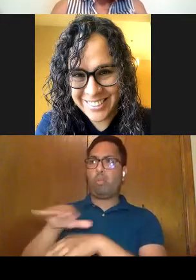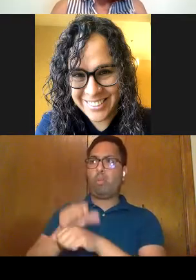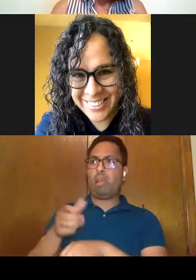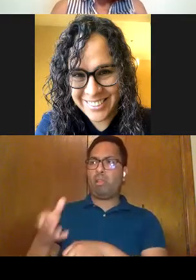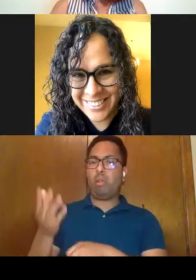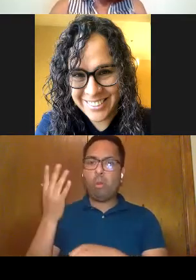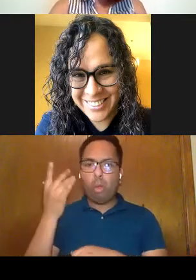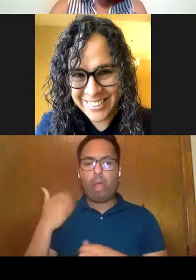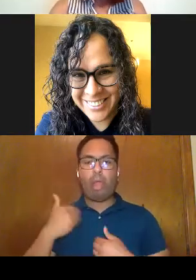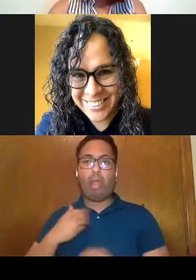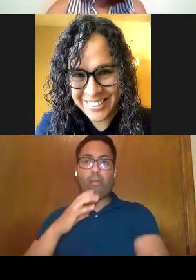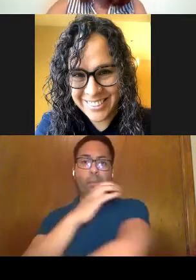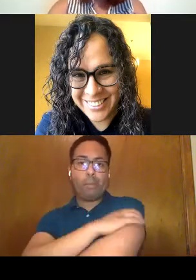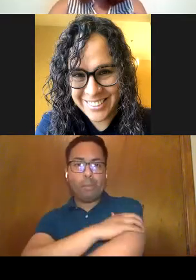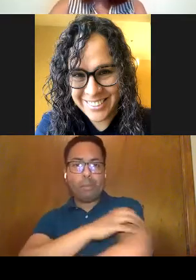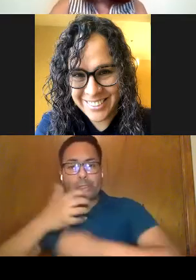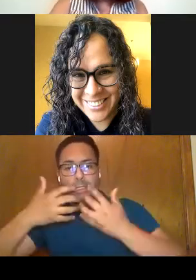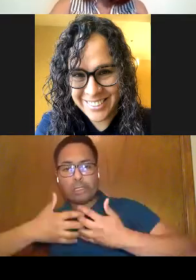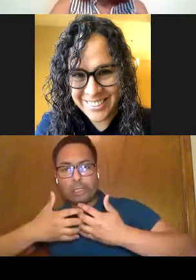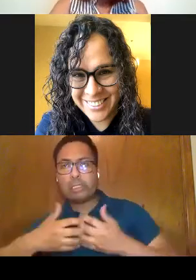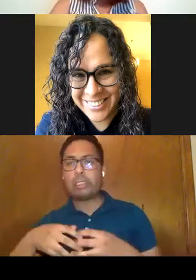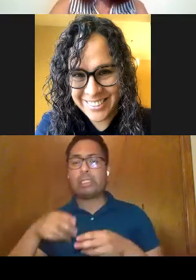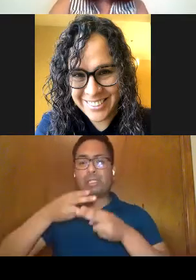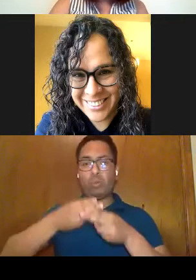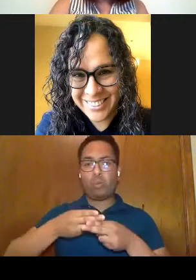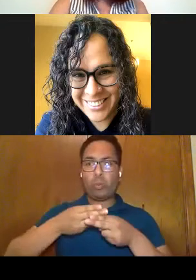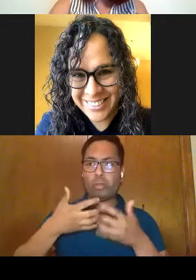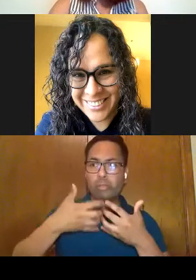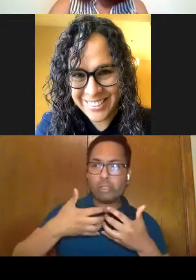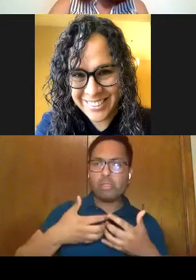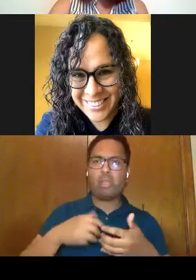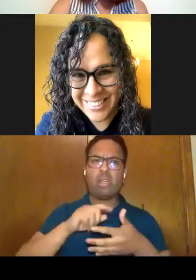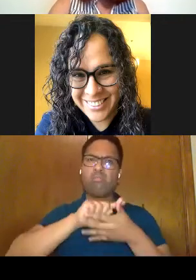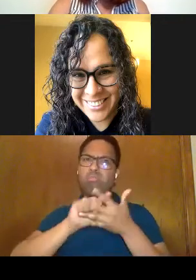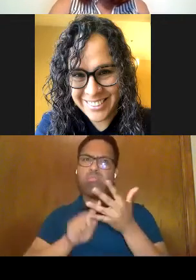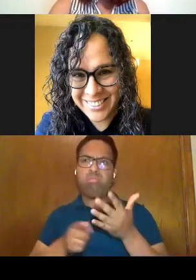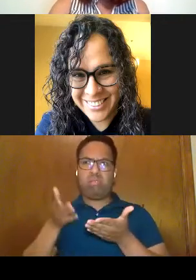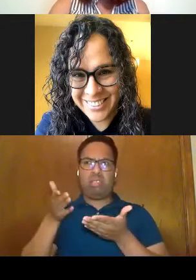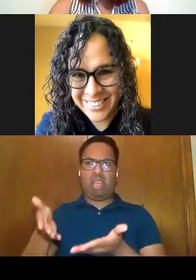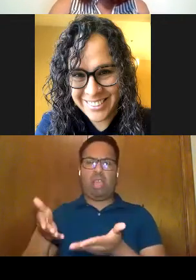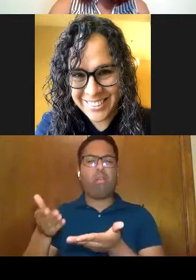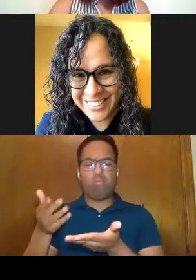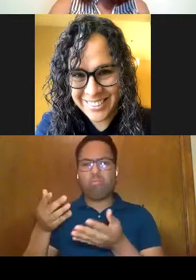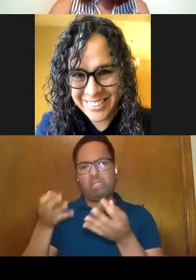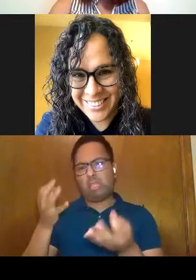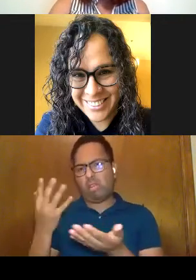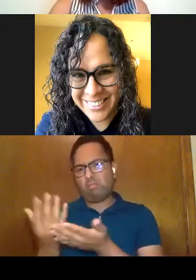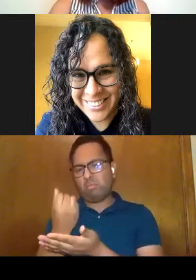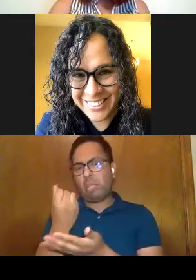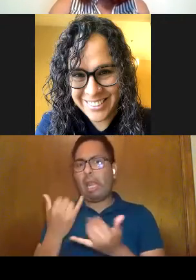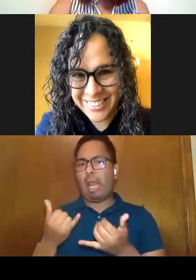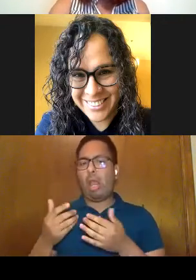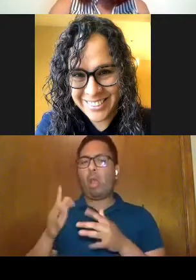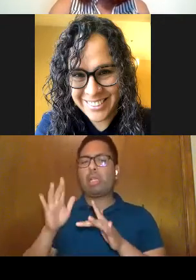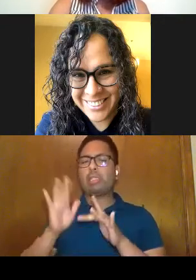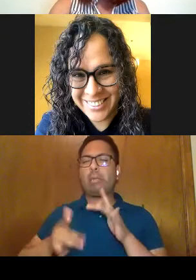and scale instruments are there, that's a great thing to take advantage of. Let's just fast forward very quickly